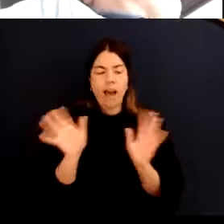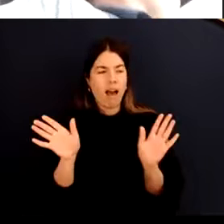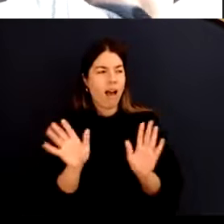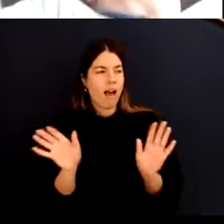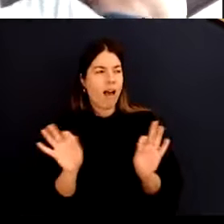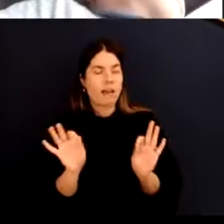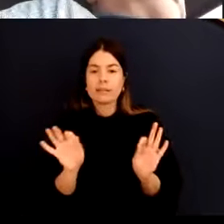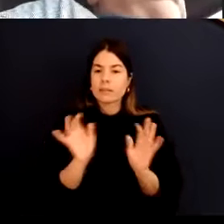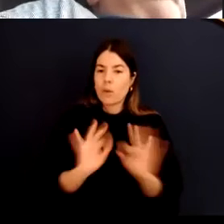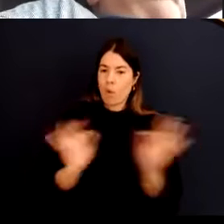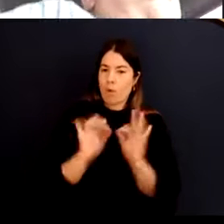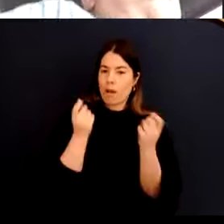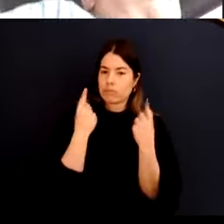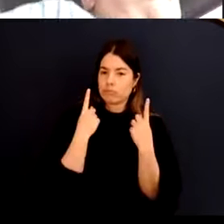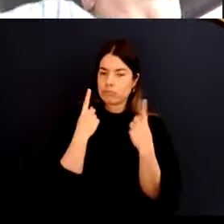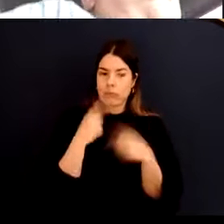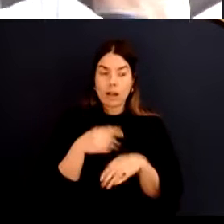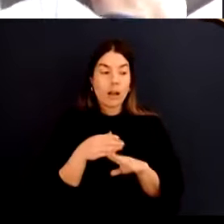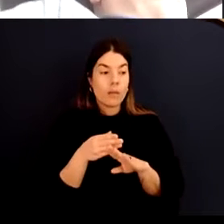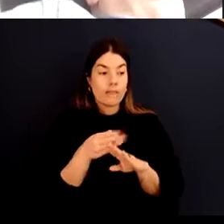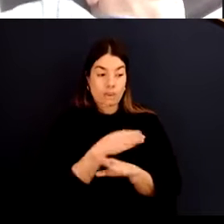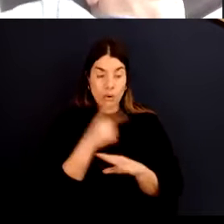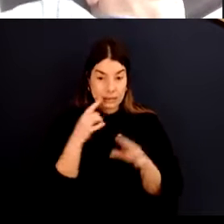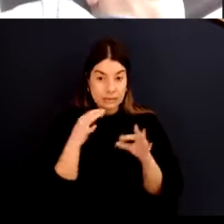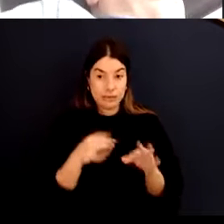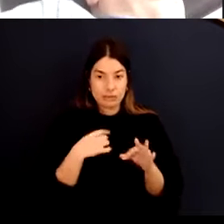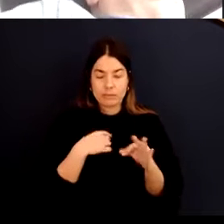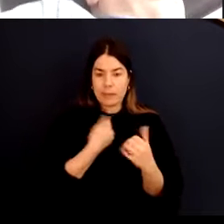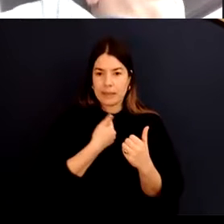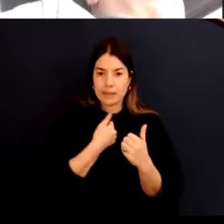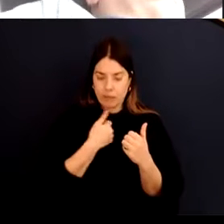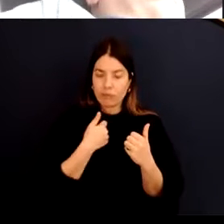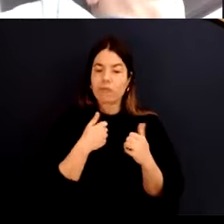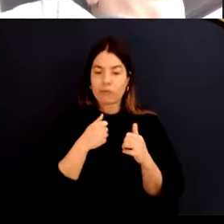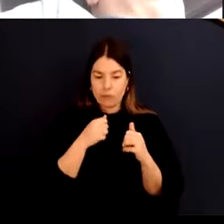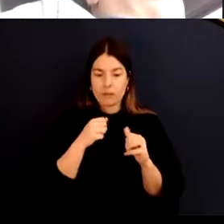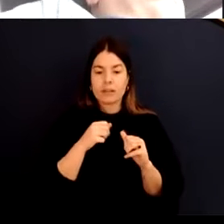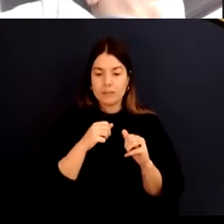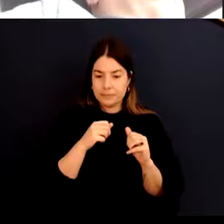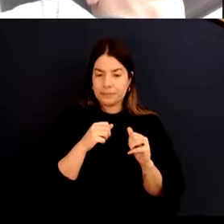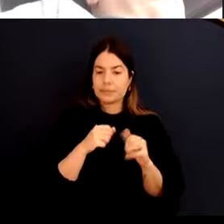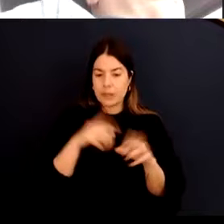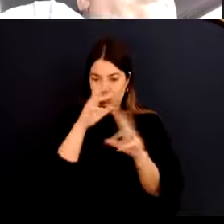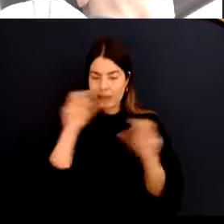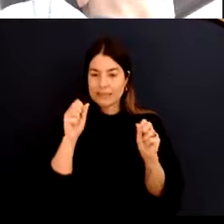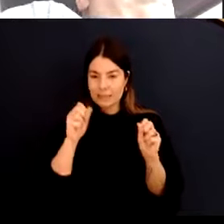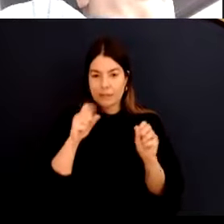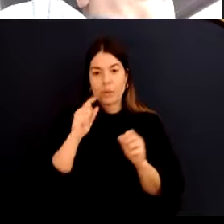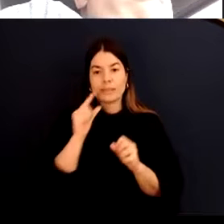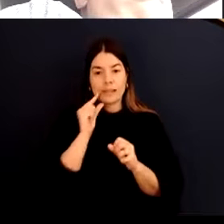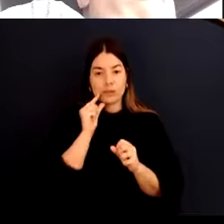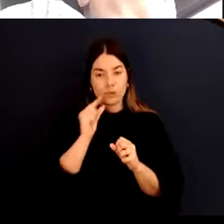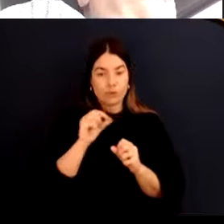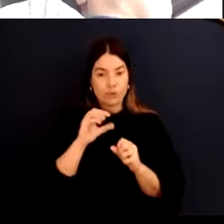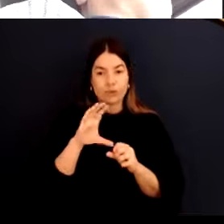Prior to making this decision, I was the president and CEO of the West San Antonio Chamber, helping